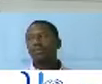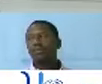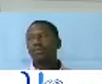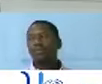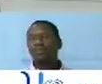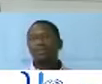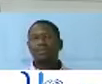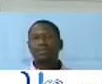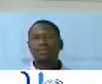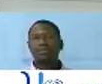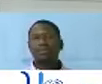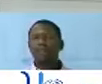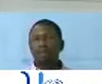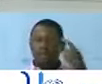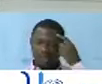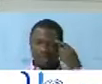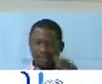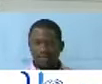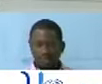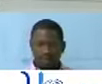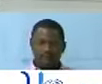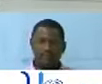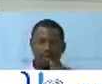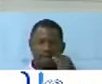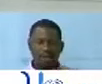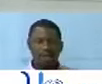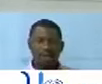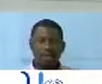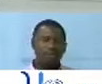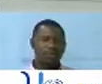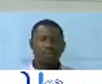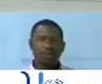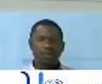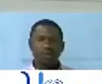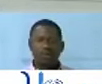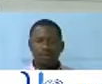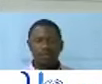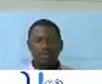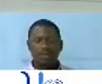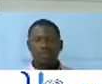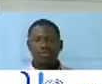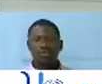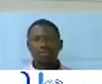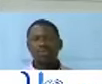I think I have given you the letter we wrote